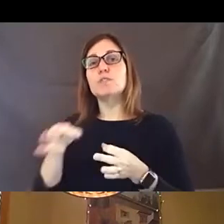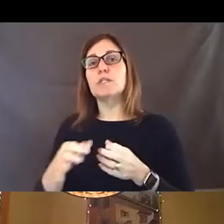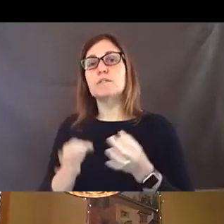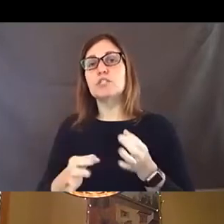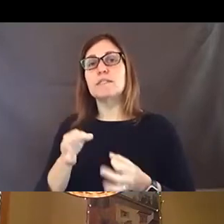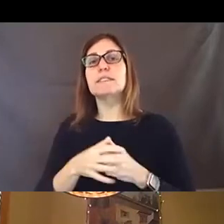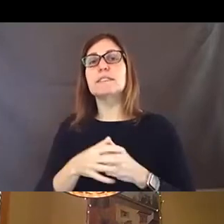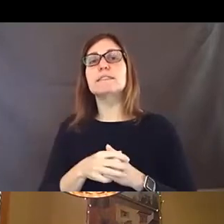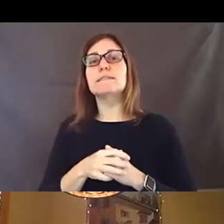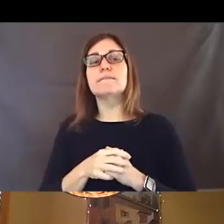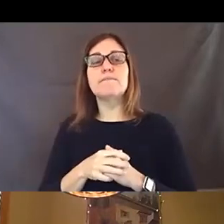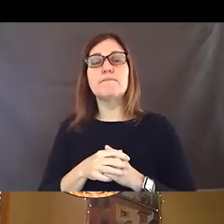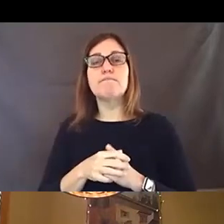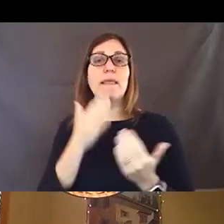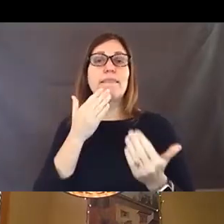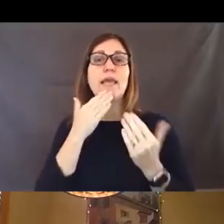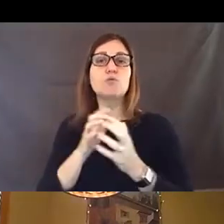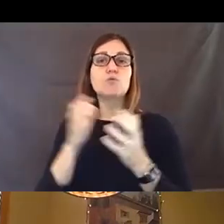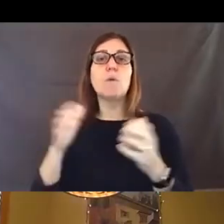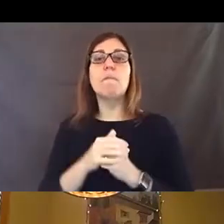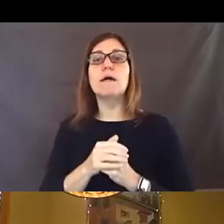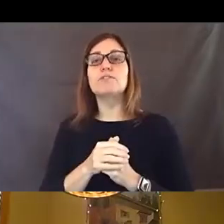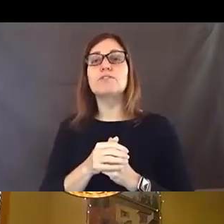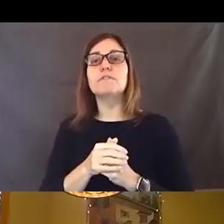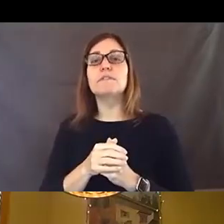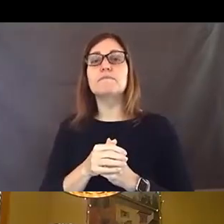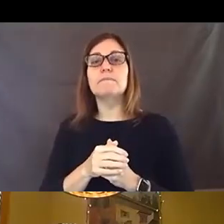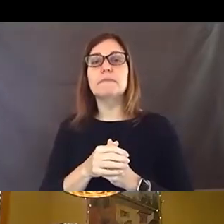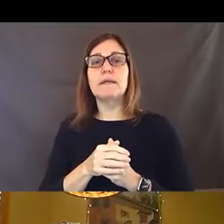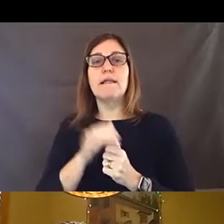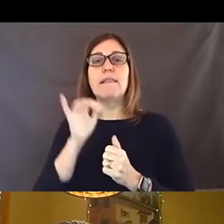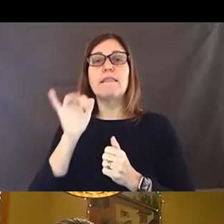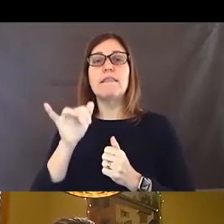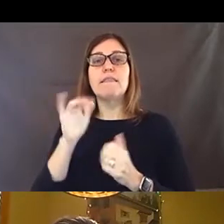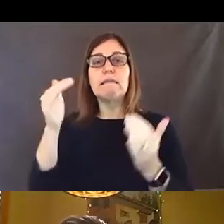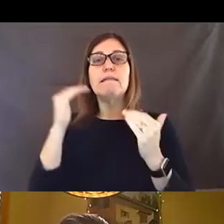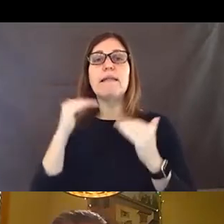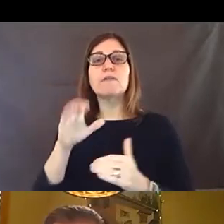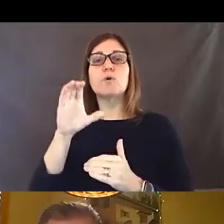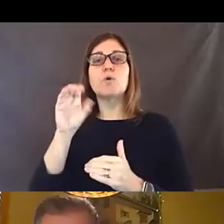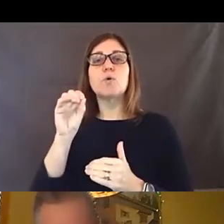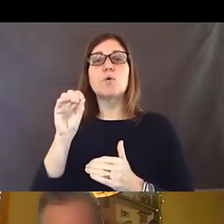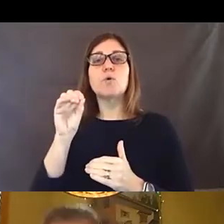Thank you very much. That brings us to Kota Kibe.